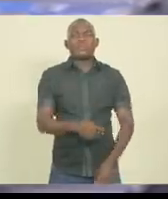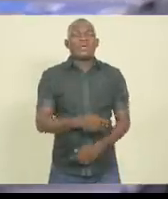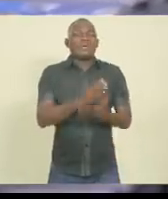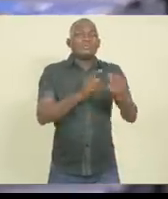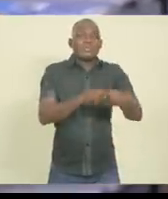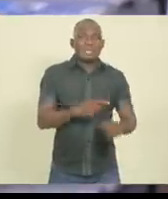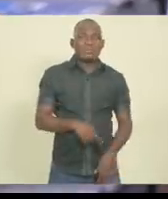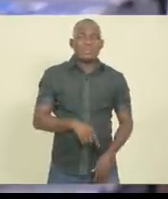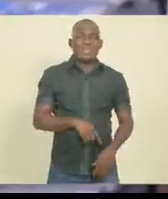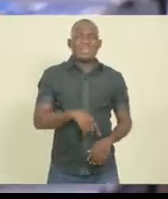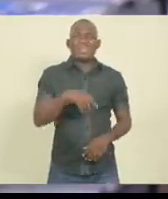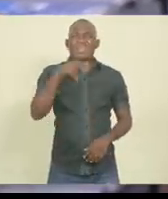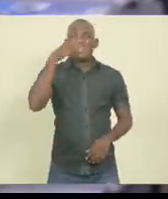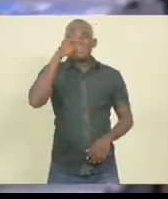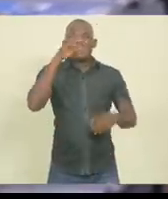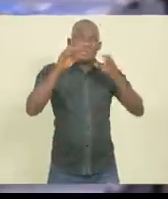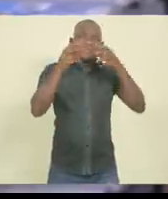Sometimes criminal ones.